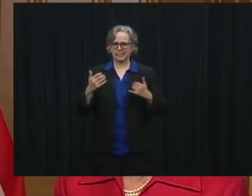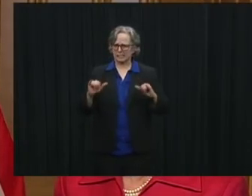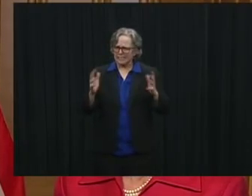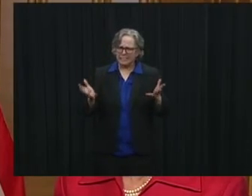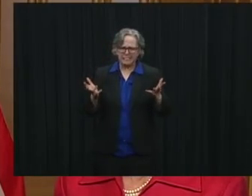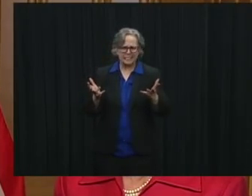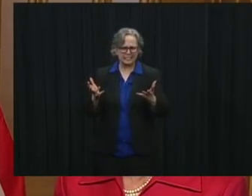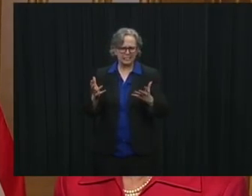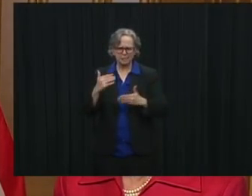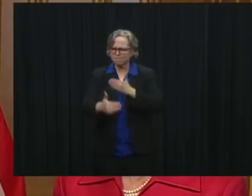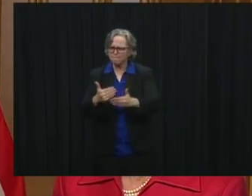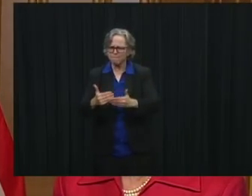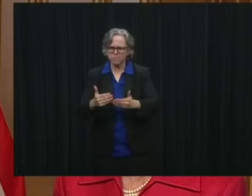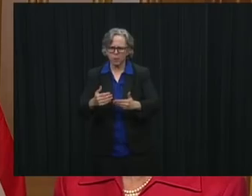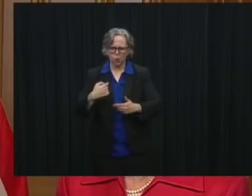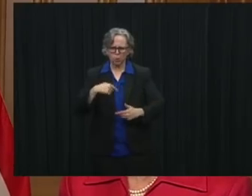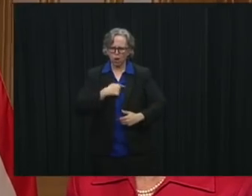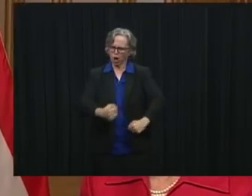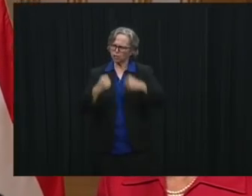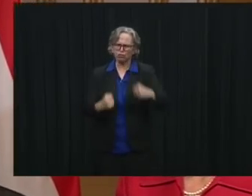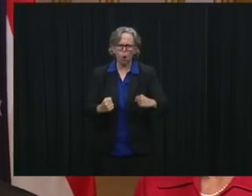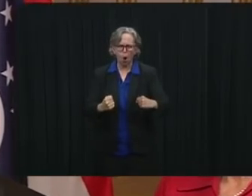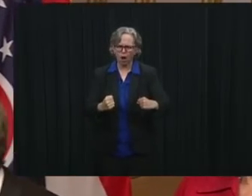We are Ohioans. We're strong.